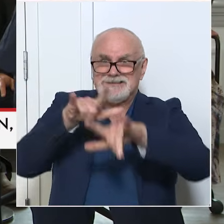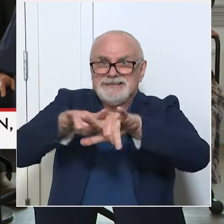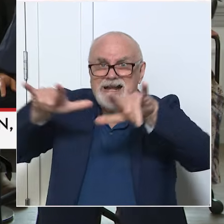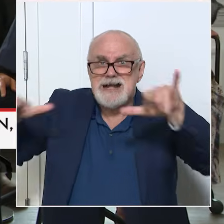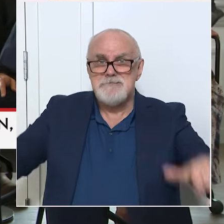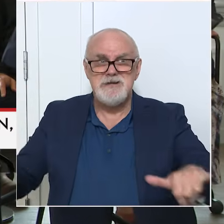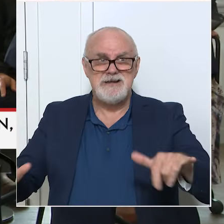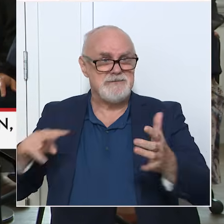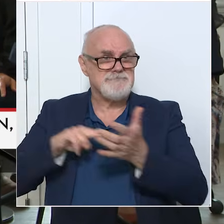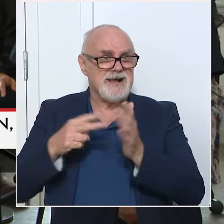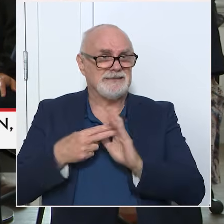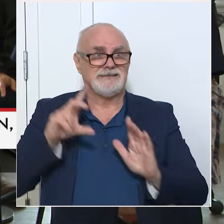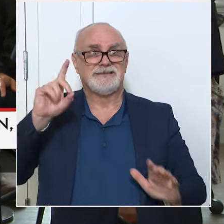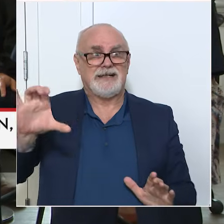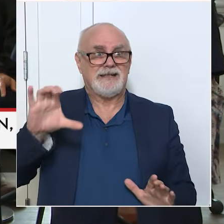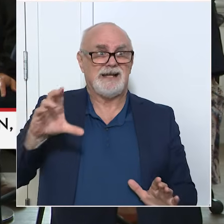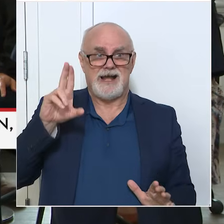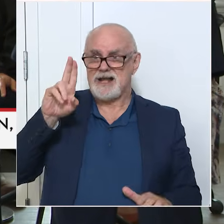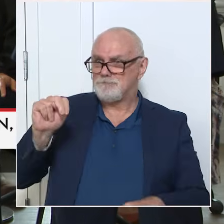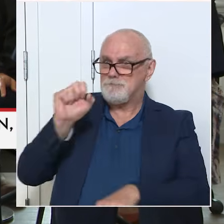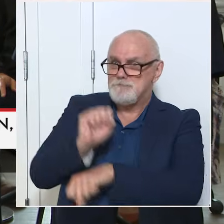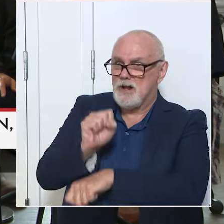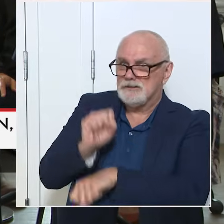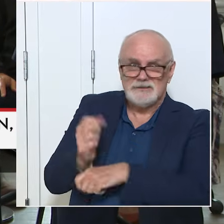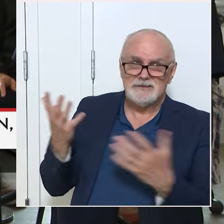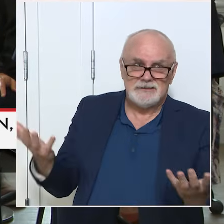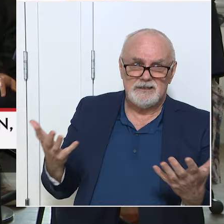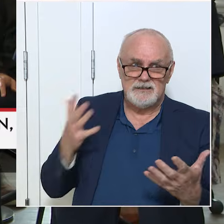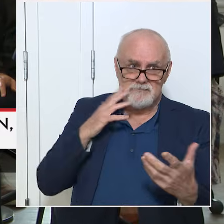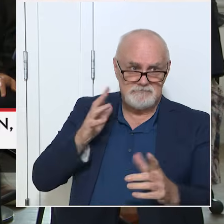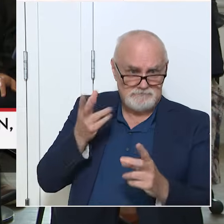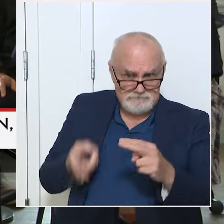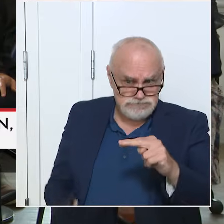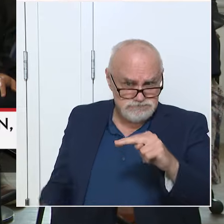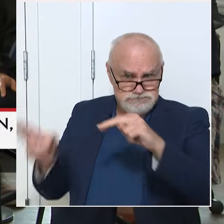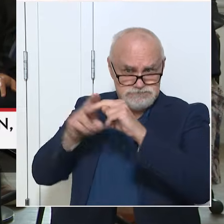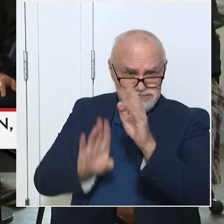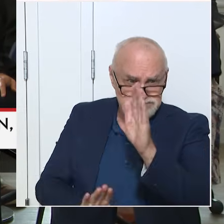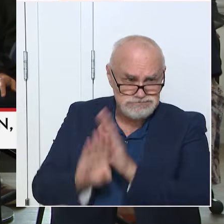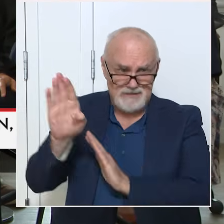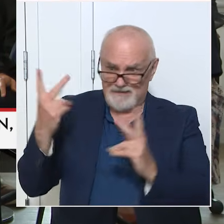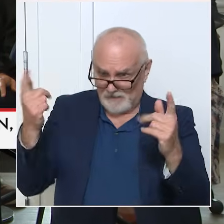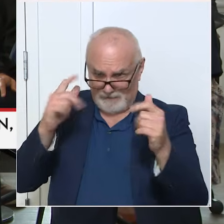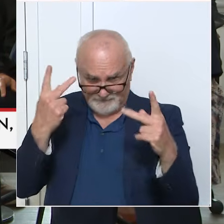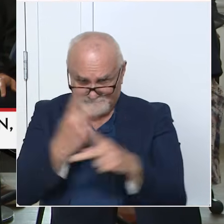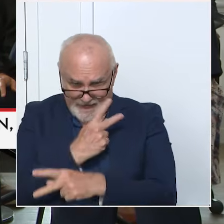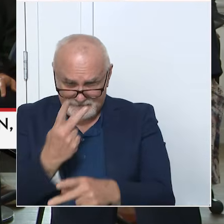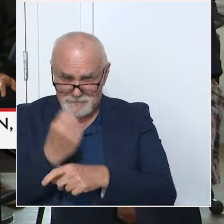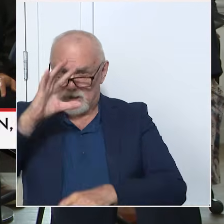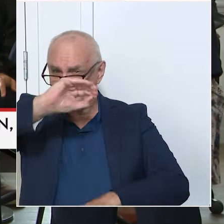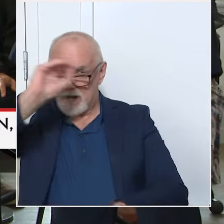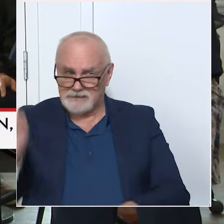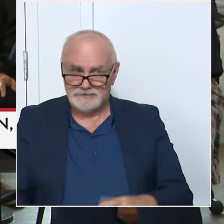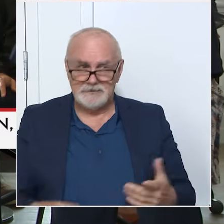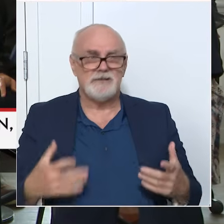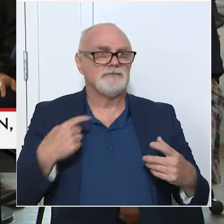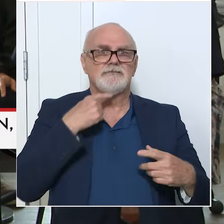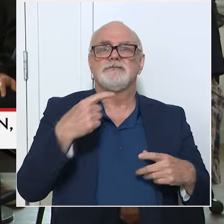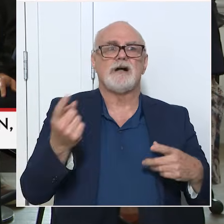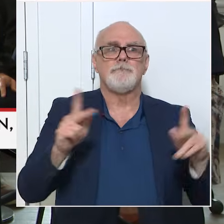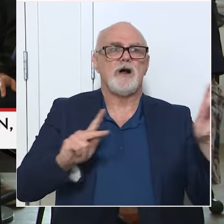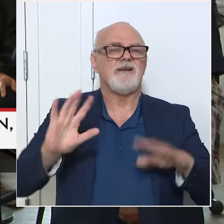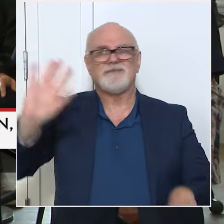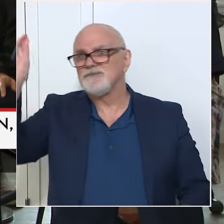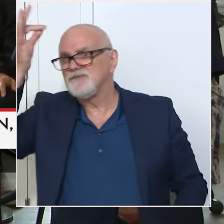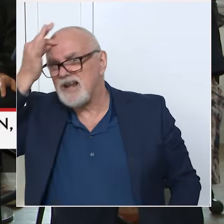unemployment claims. And I'm just wondering if you're bracing for that, or what you're telling people who work in the district who